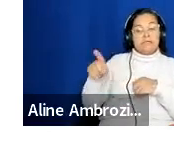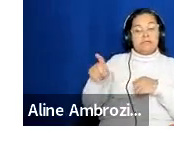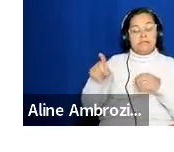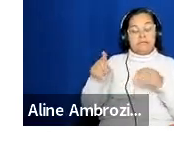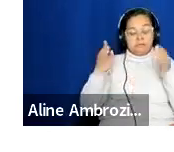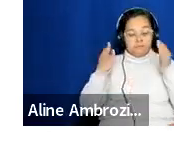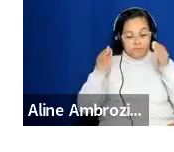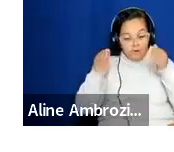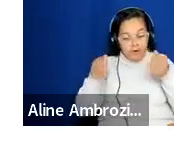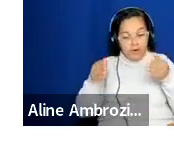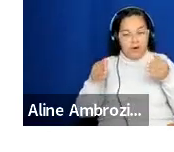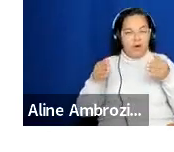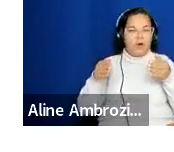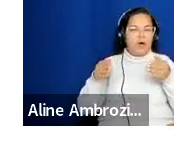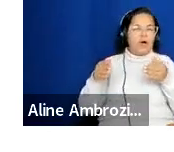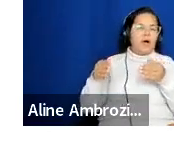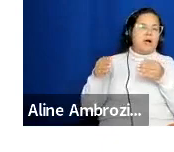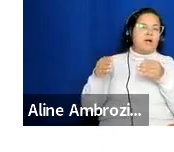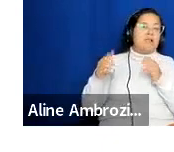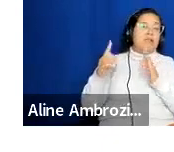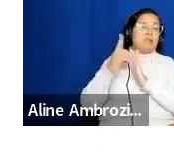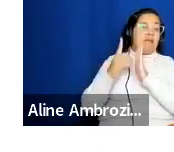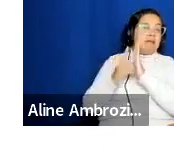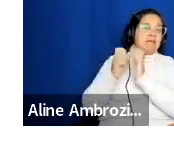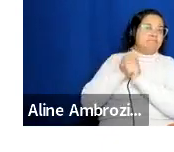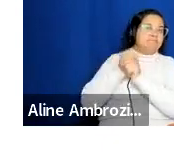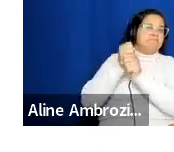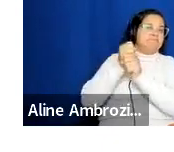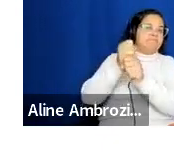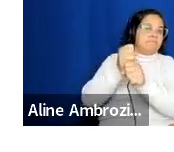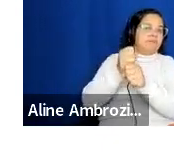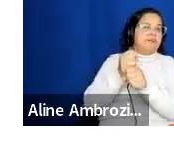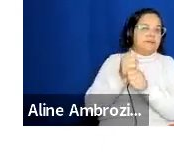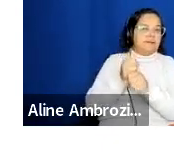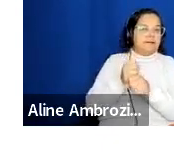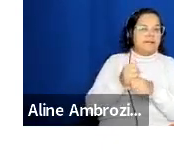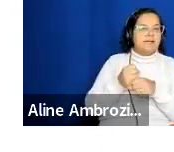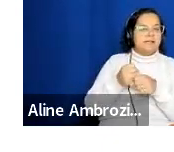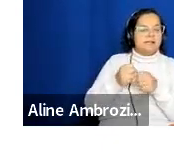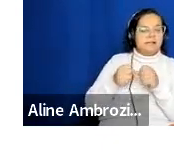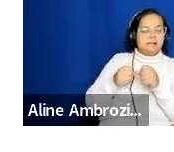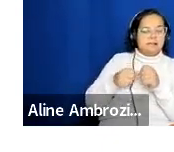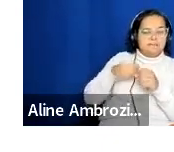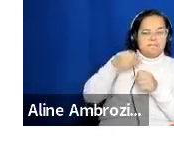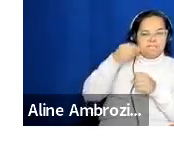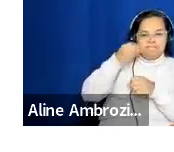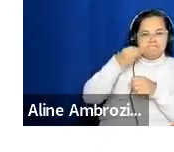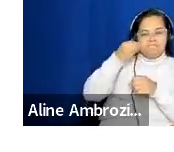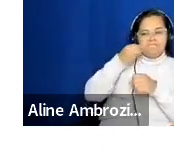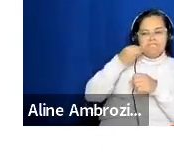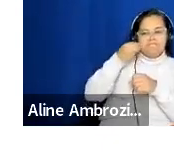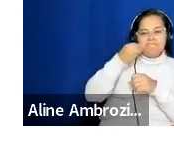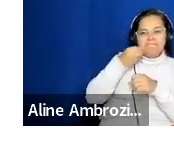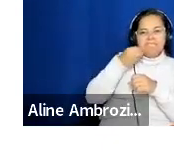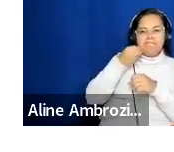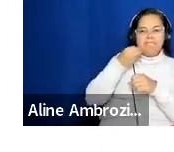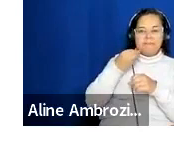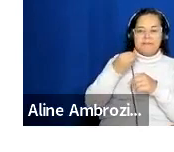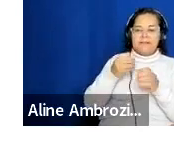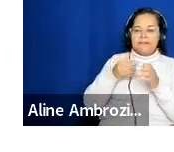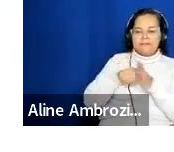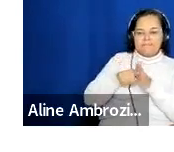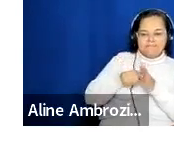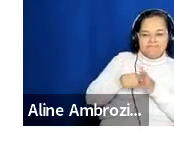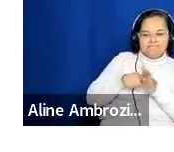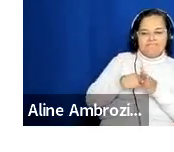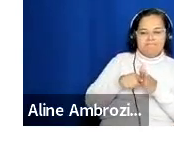amount of empirical research and constantly working out what to do with all this